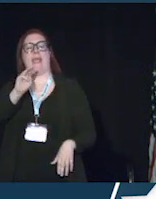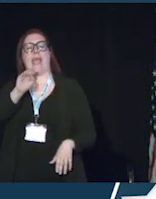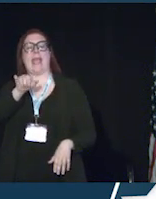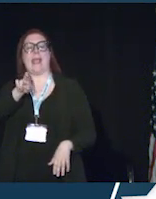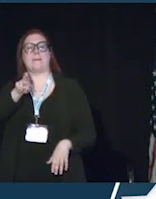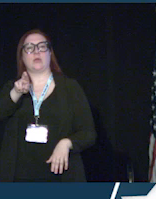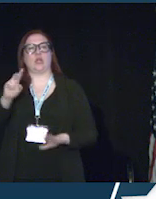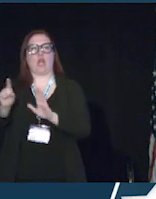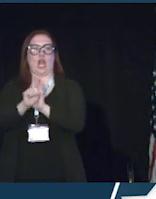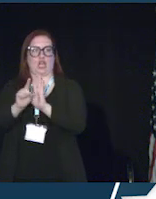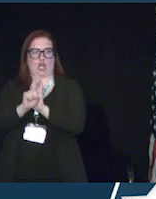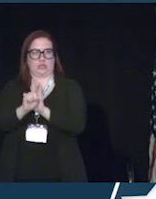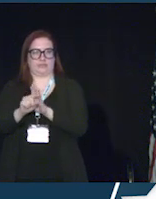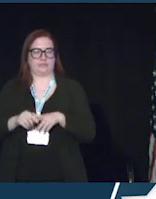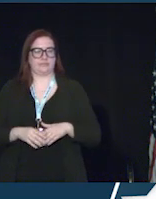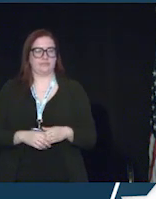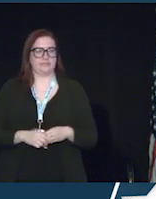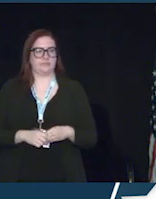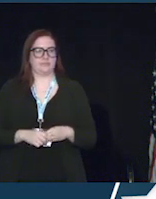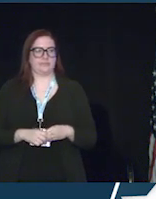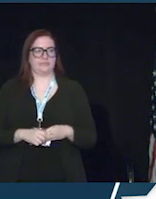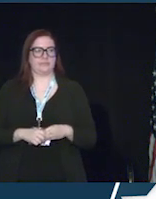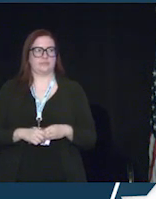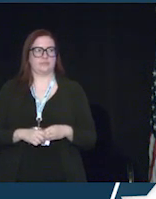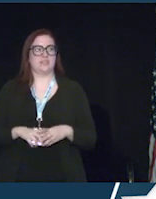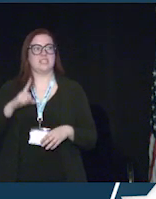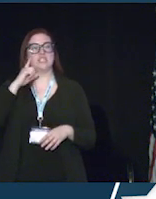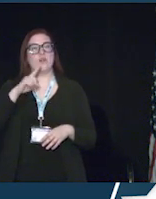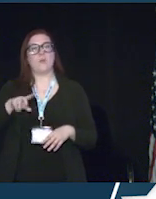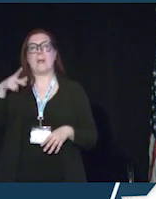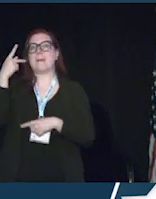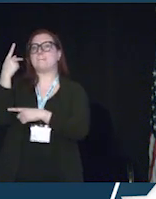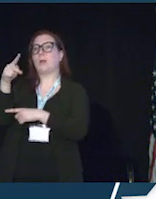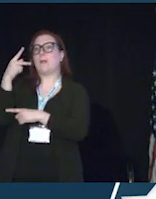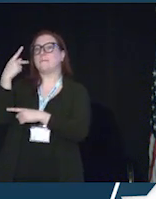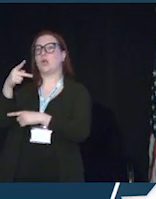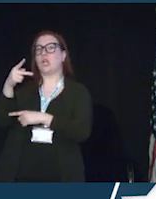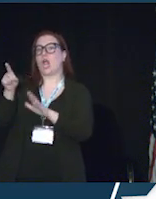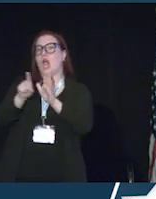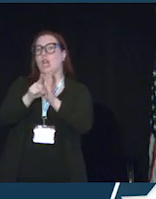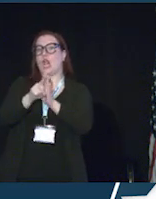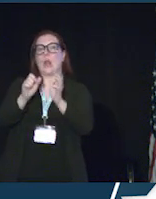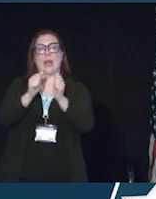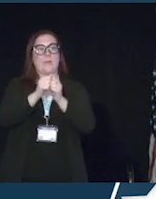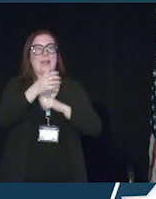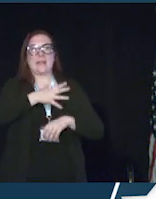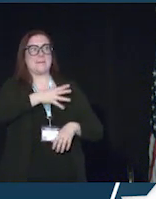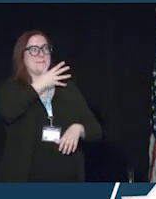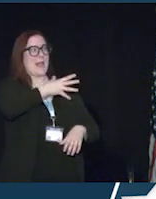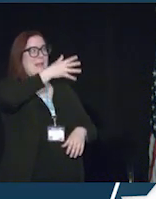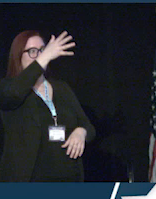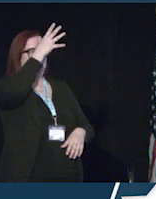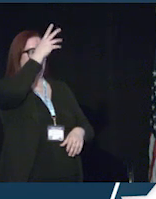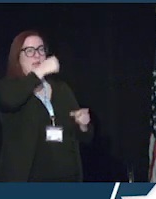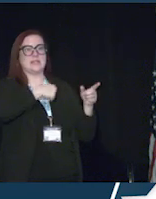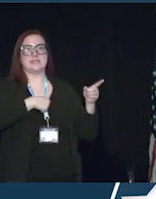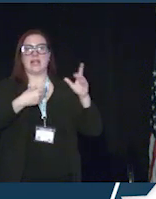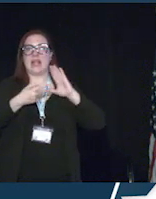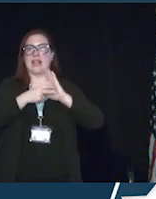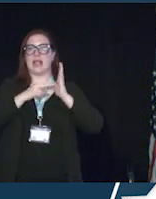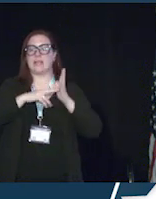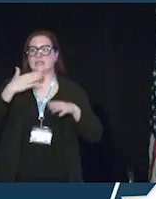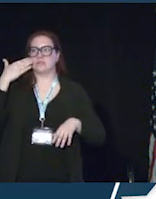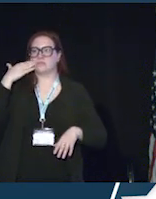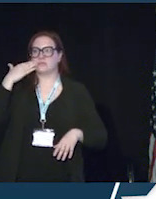alert. So with a purple alert and with my parents, they would raise an